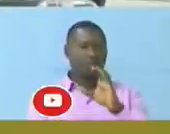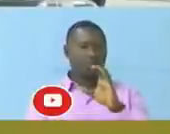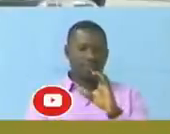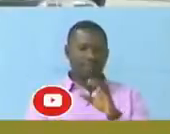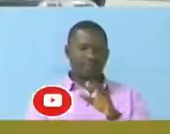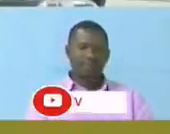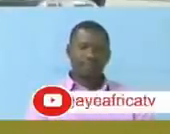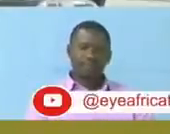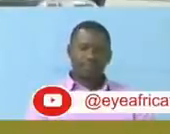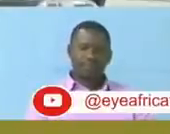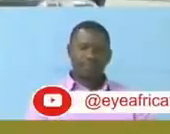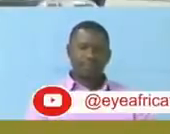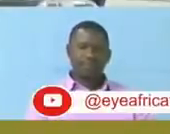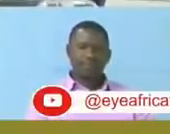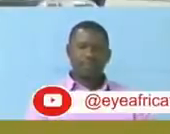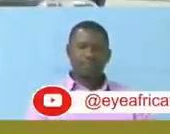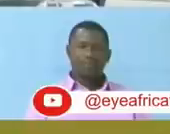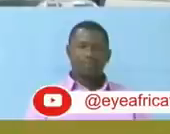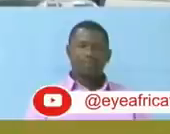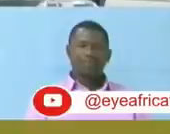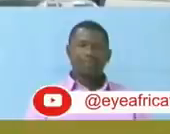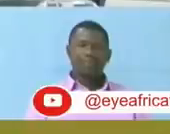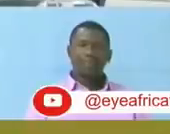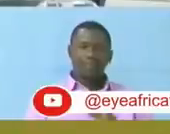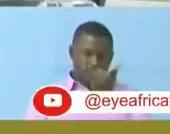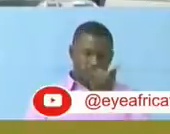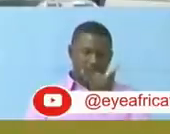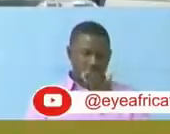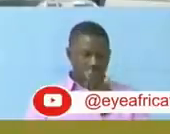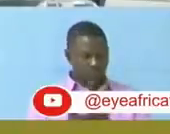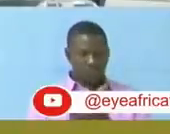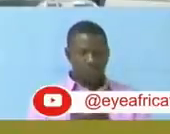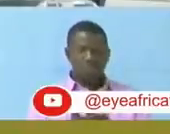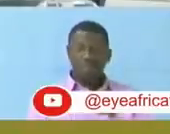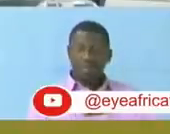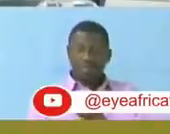that's right. I personally made several efforts.